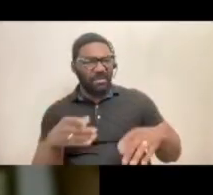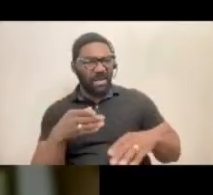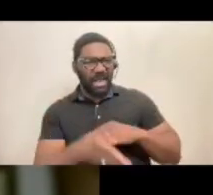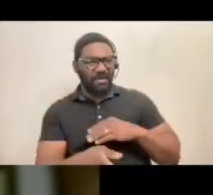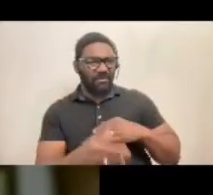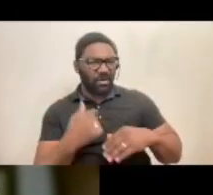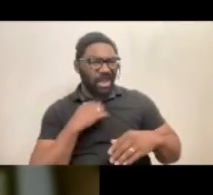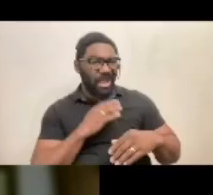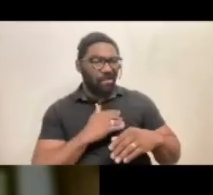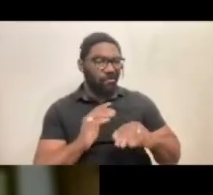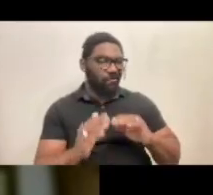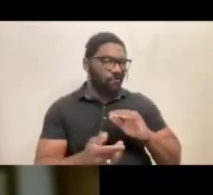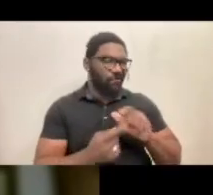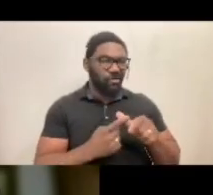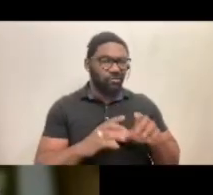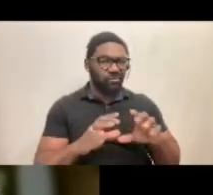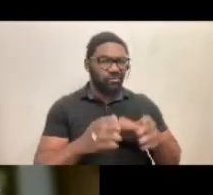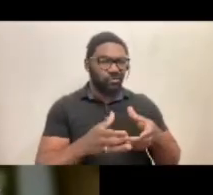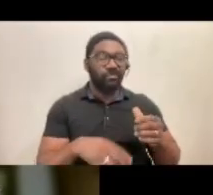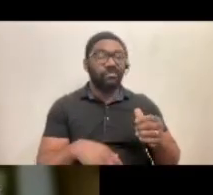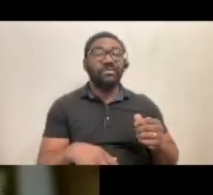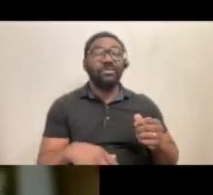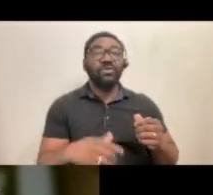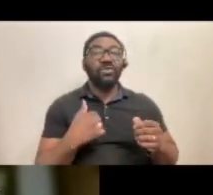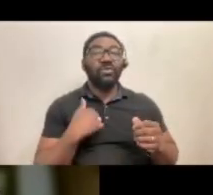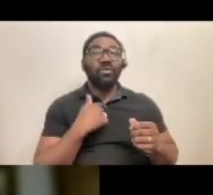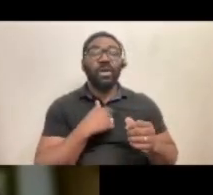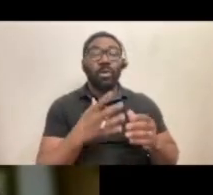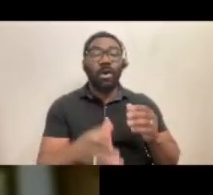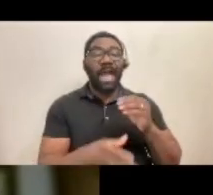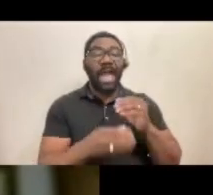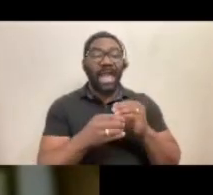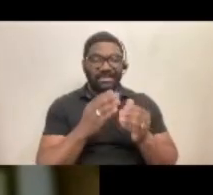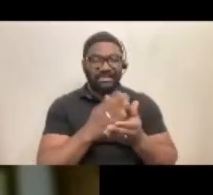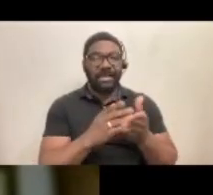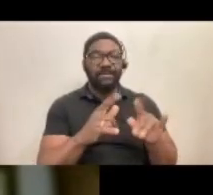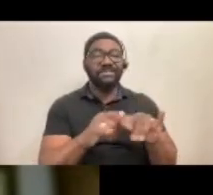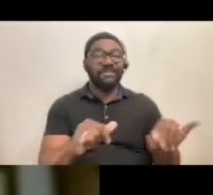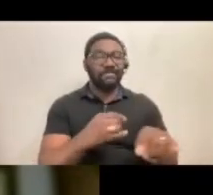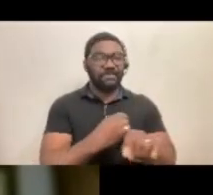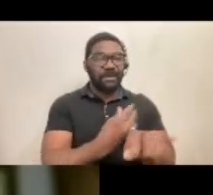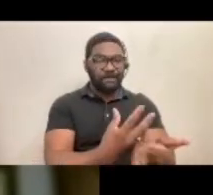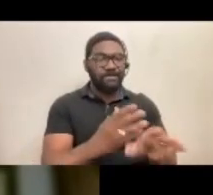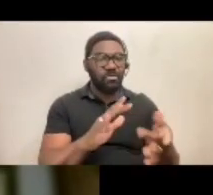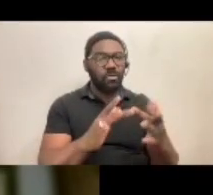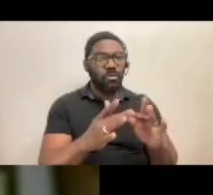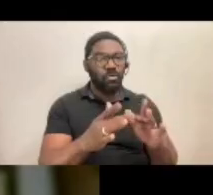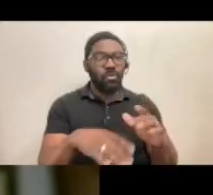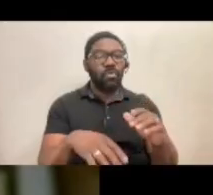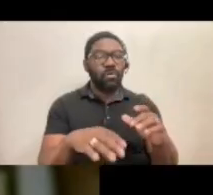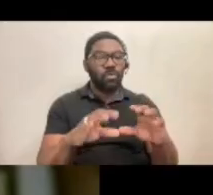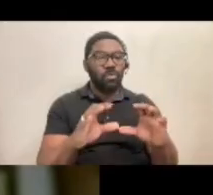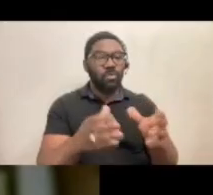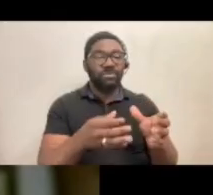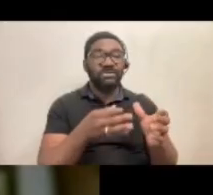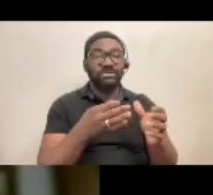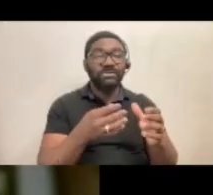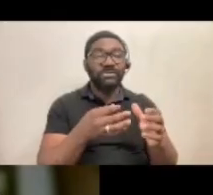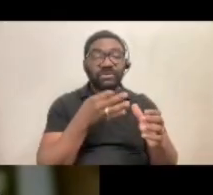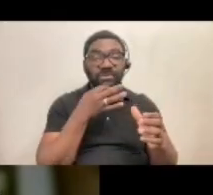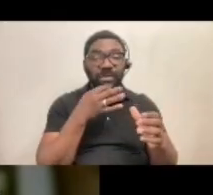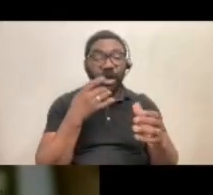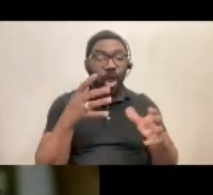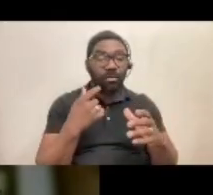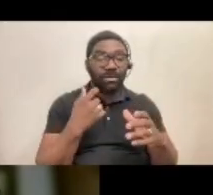we ran our first cohort, but we're also going to add some synchronous courses that have started this spring. Again,